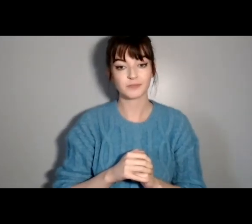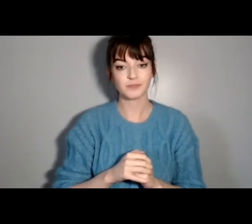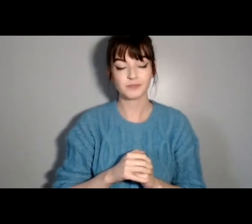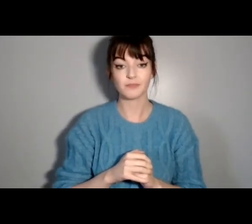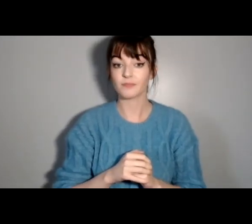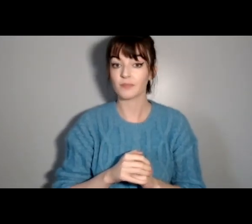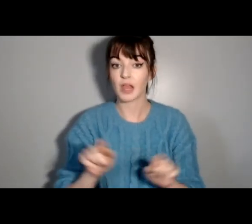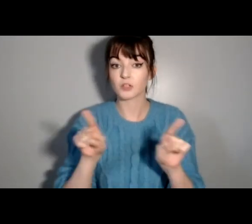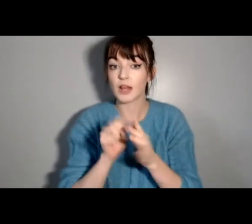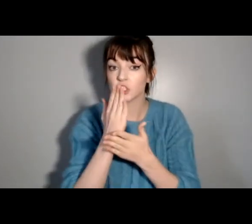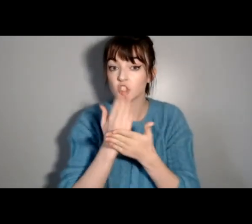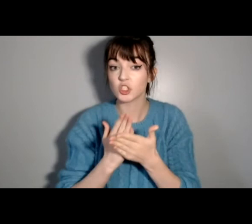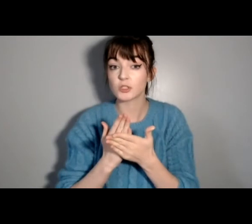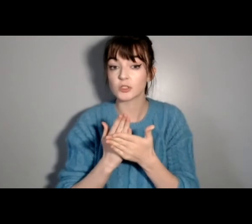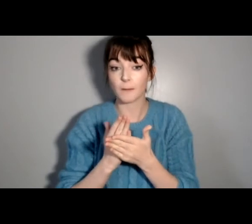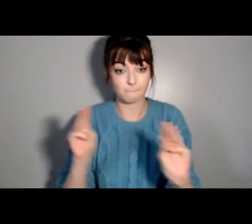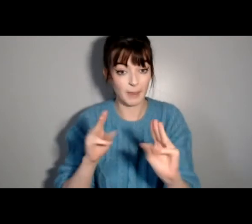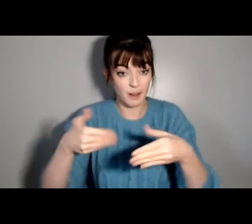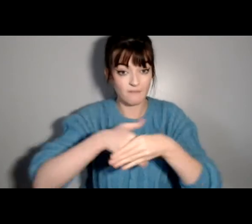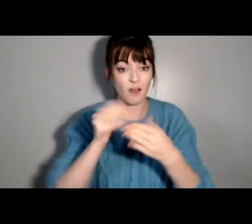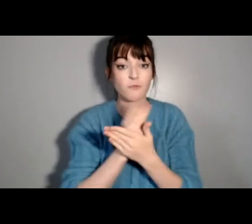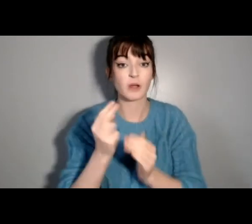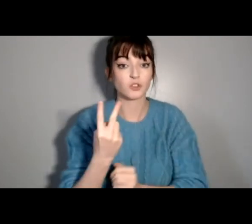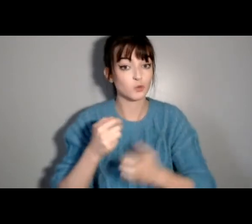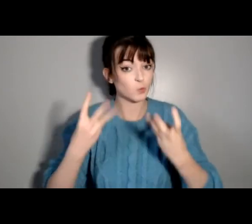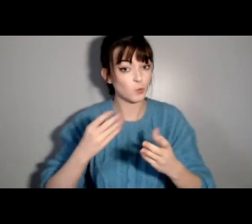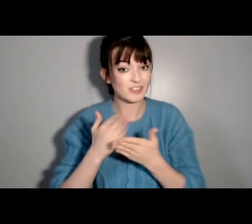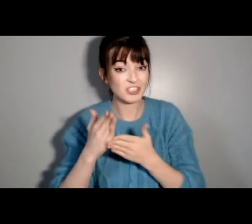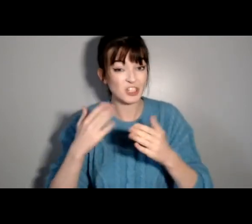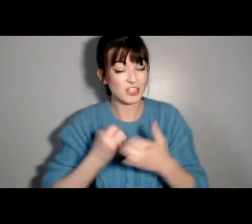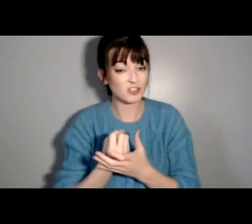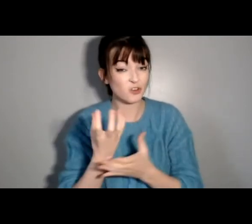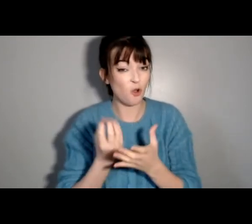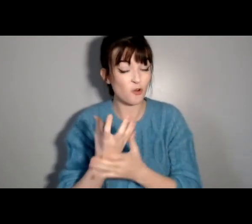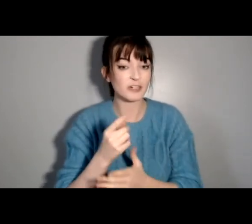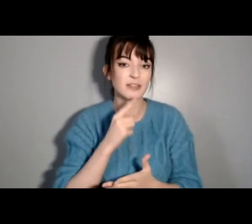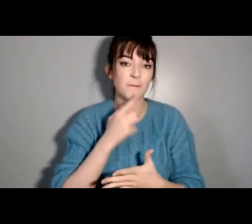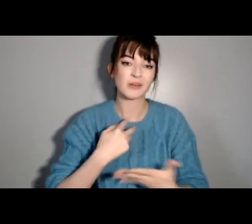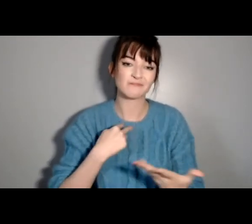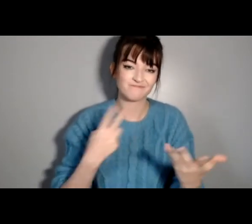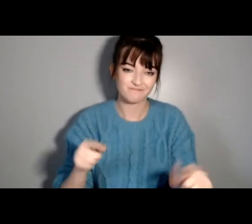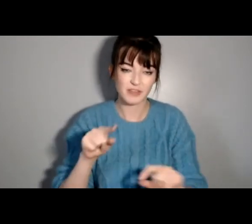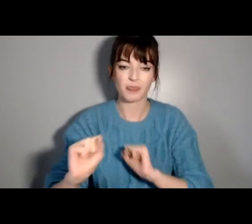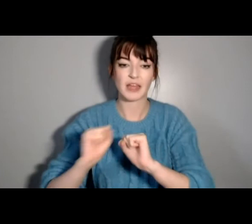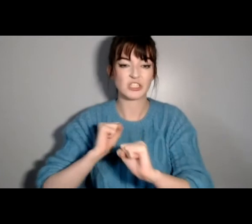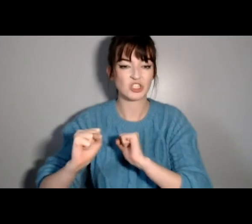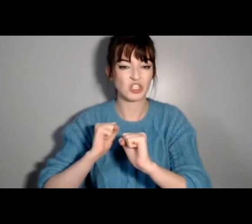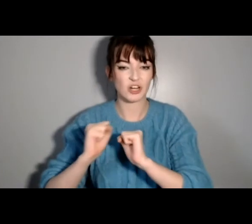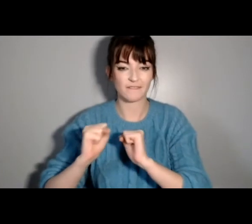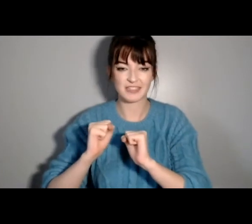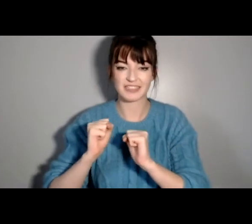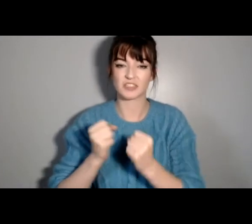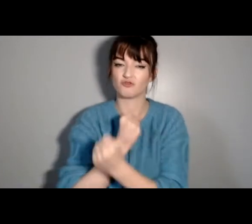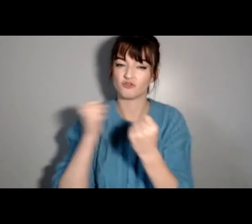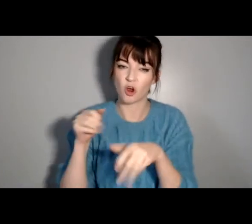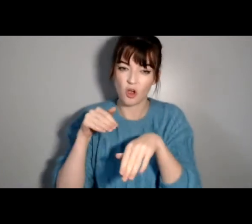We also had some phase two participants who were very keen to share their stories with us, but unfortunately their services are quite adversely impacted by